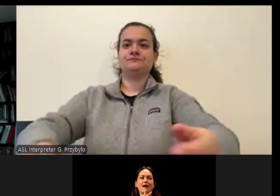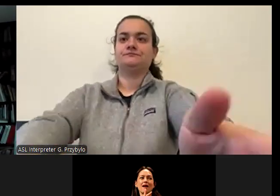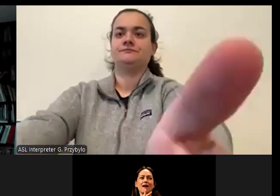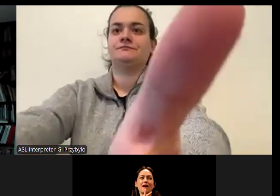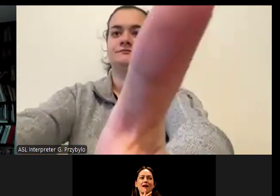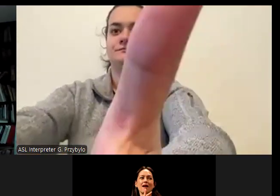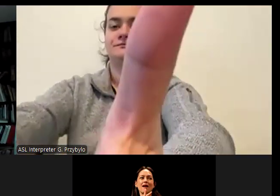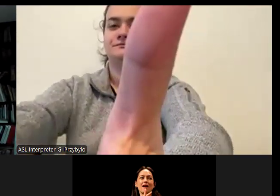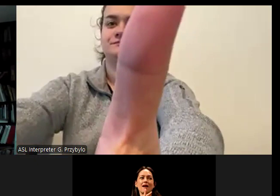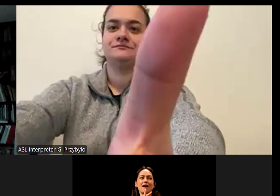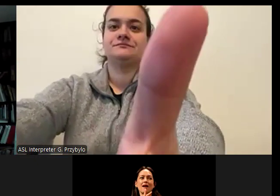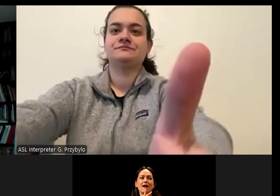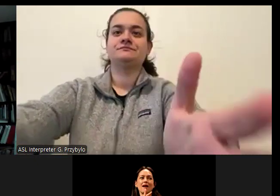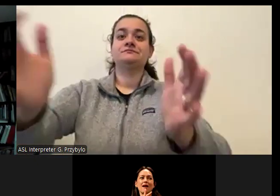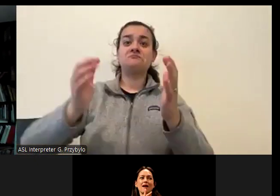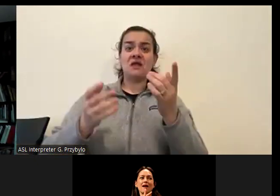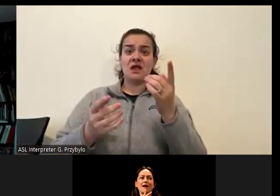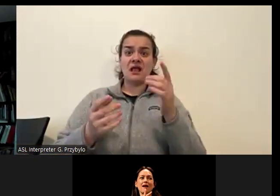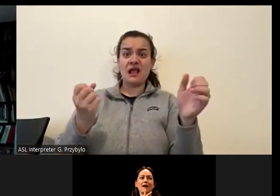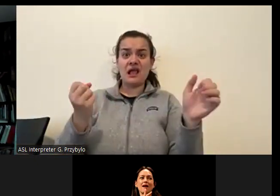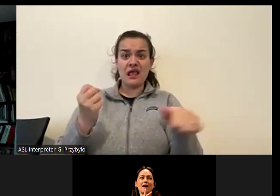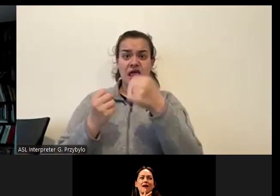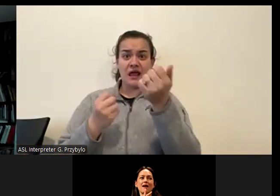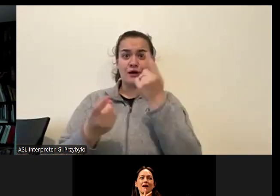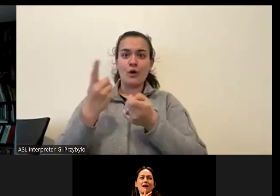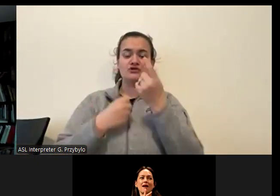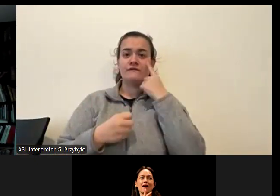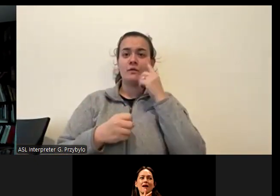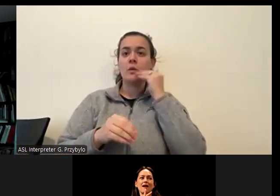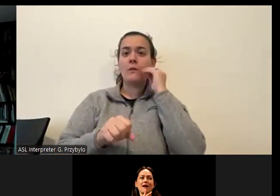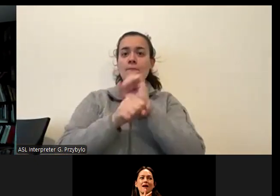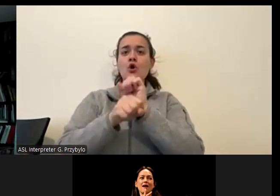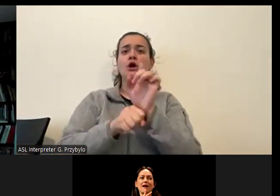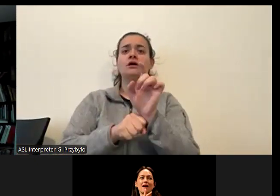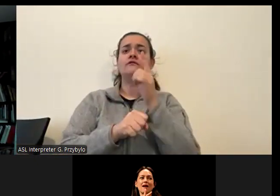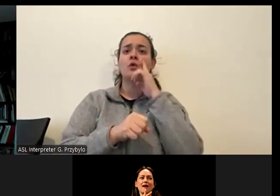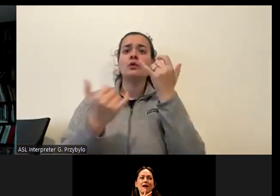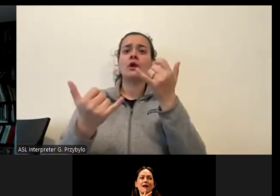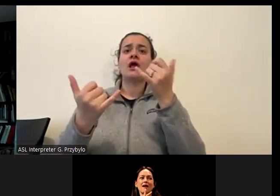All right. Are there any questions on the homework for today?